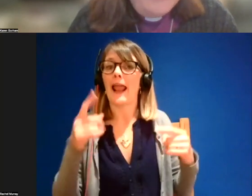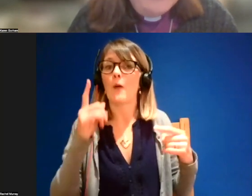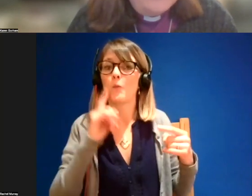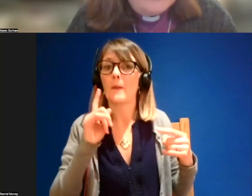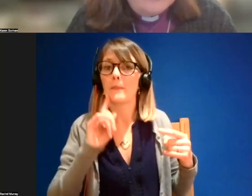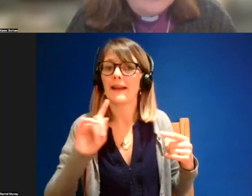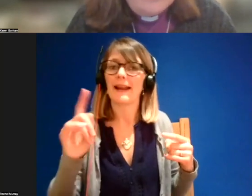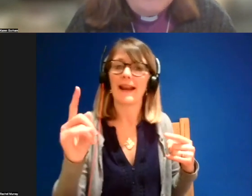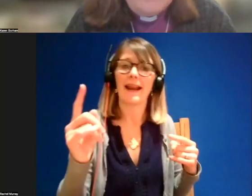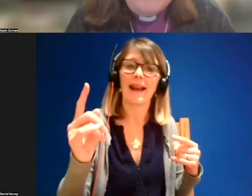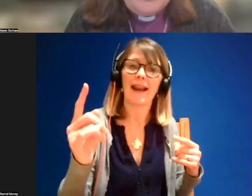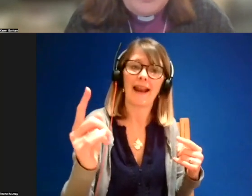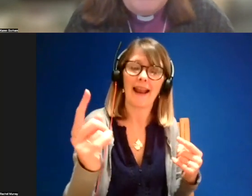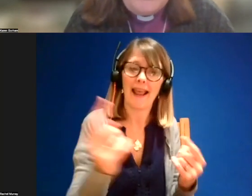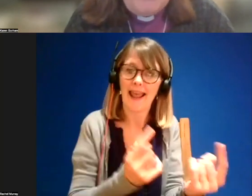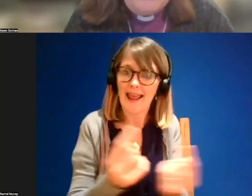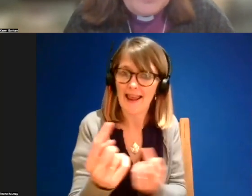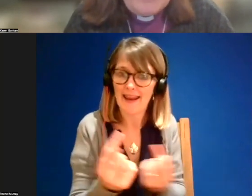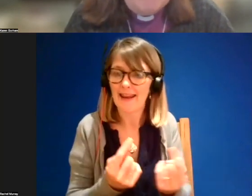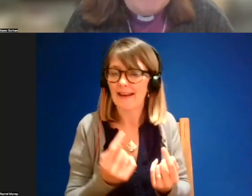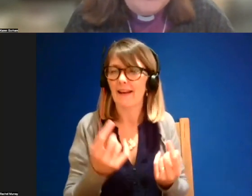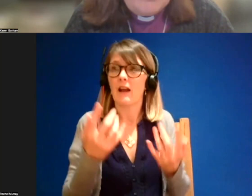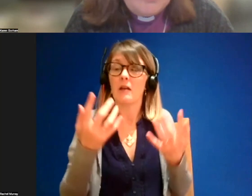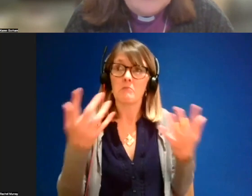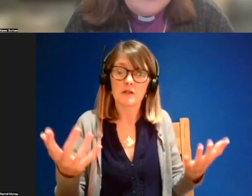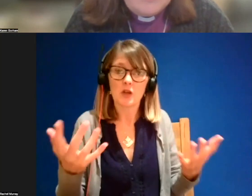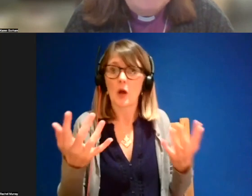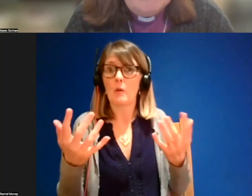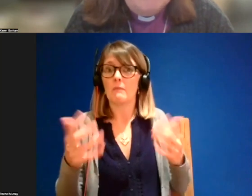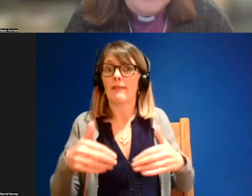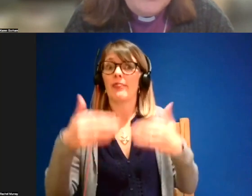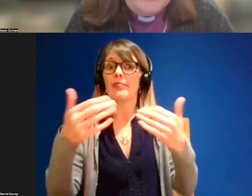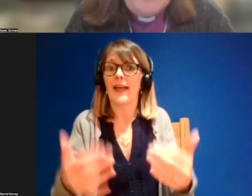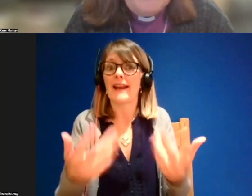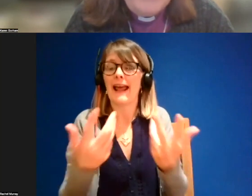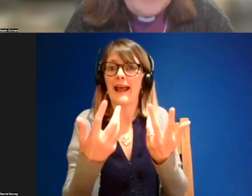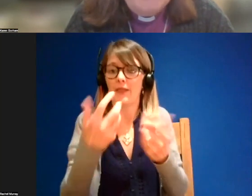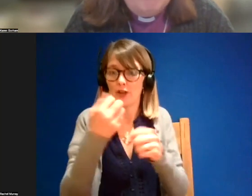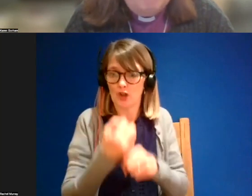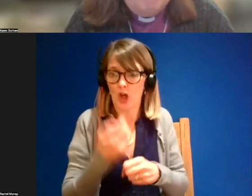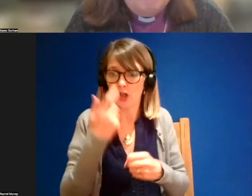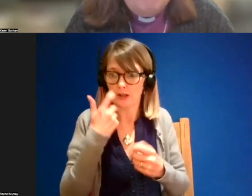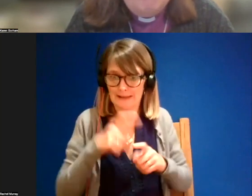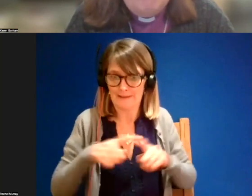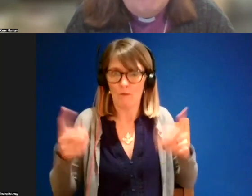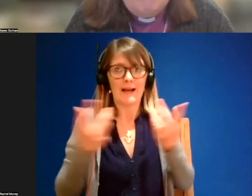me, it's how can then the church be different for Christ's sake, because we're there.